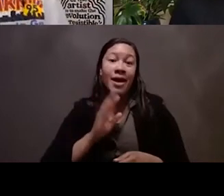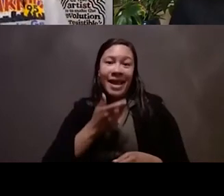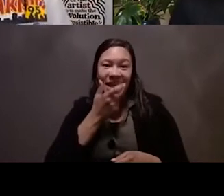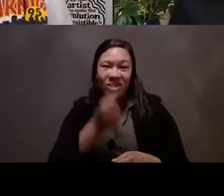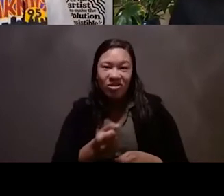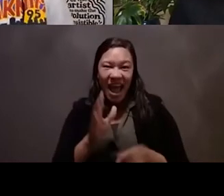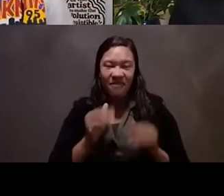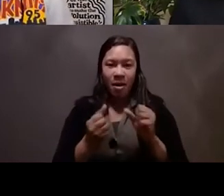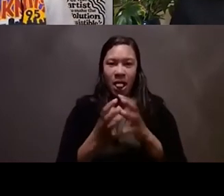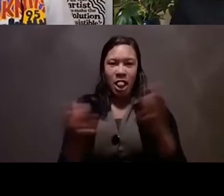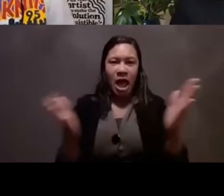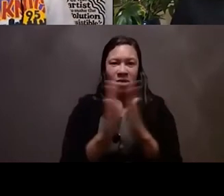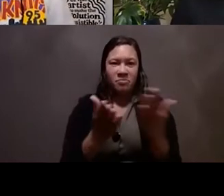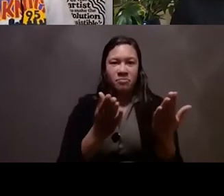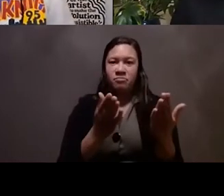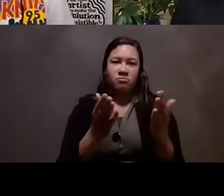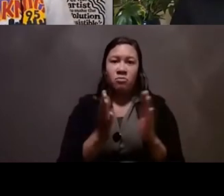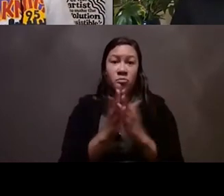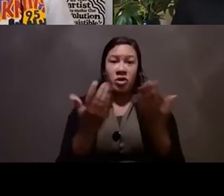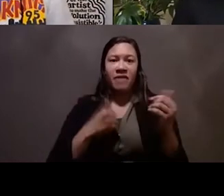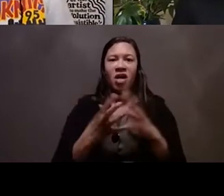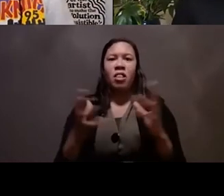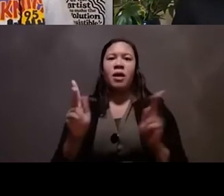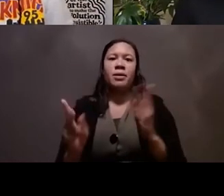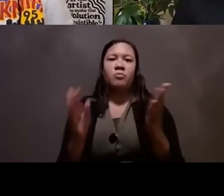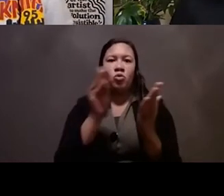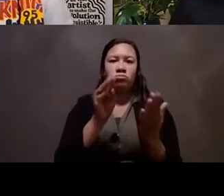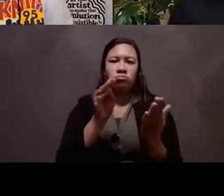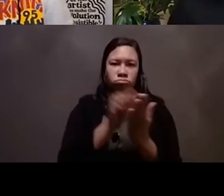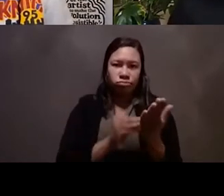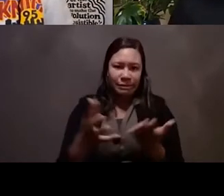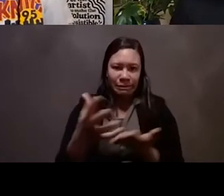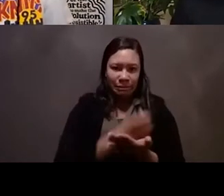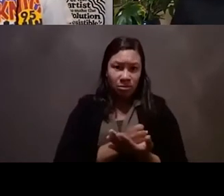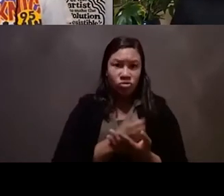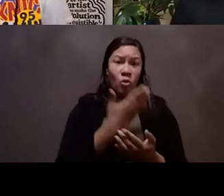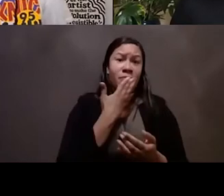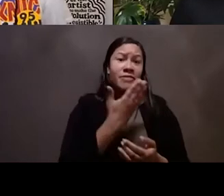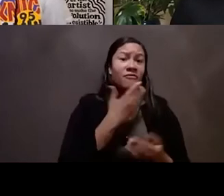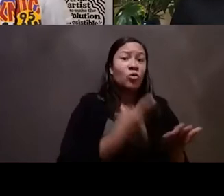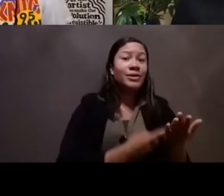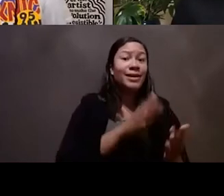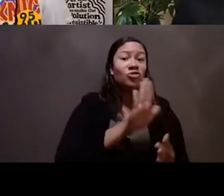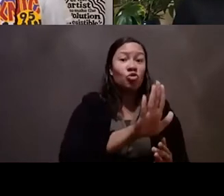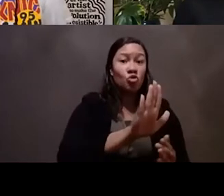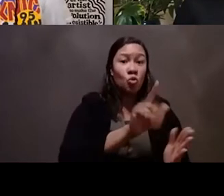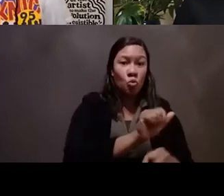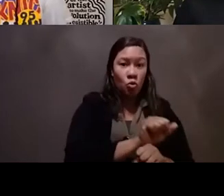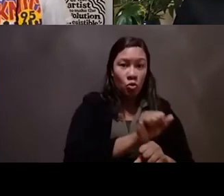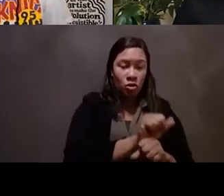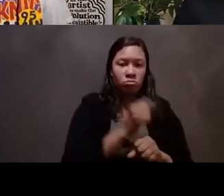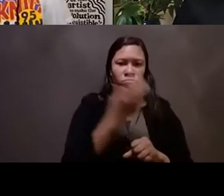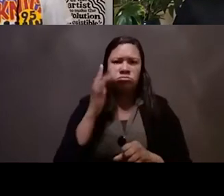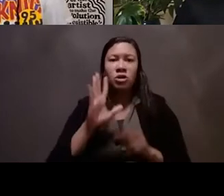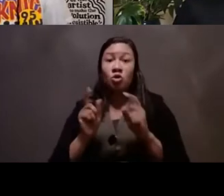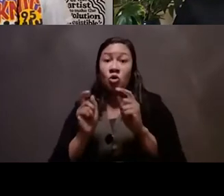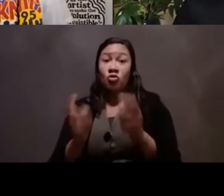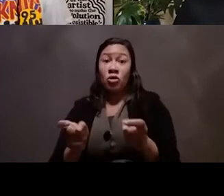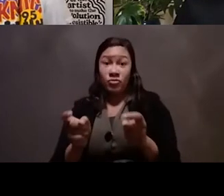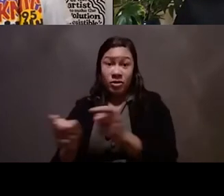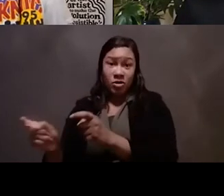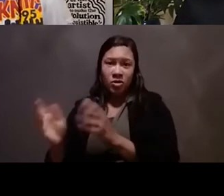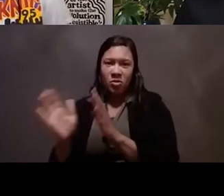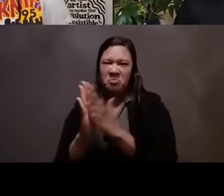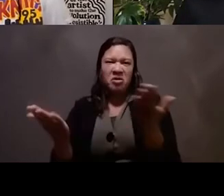it. And Naima, thank you again for talking more about your practice, especially because your contribution to the book does not encapsulate the full